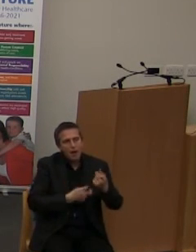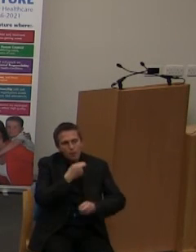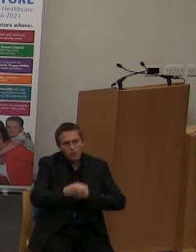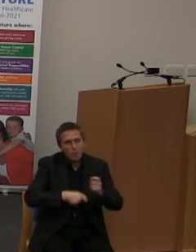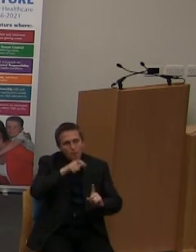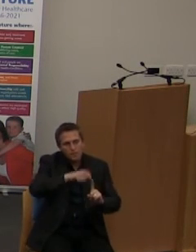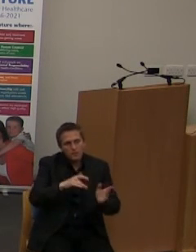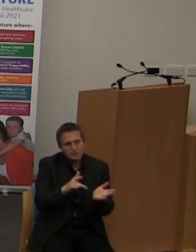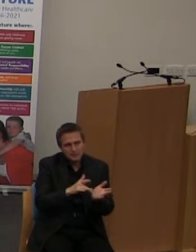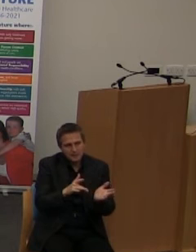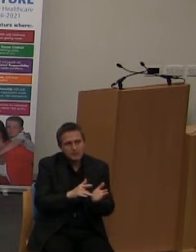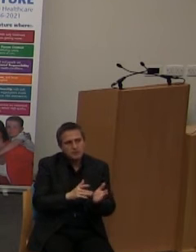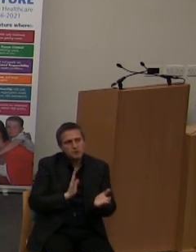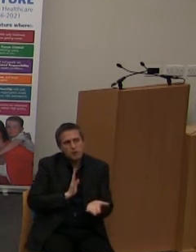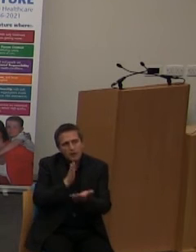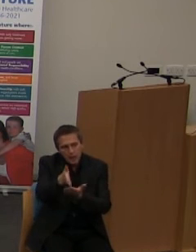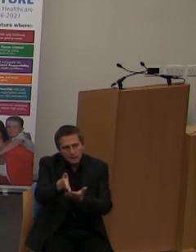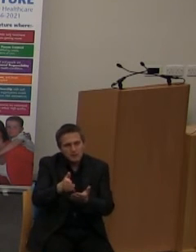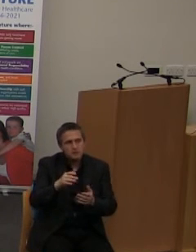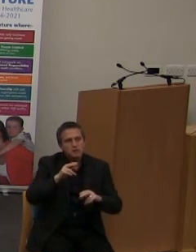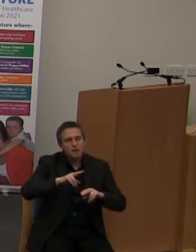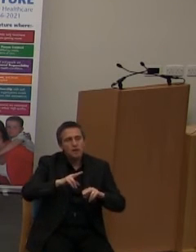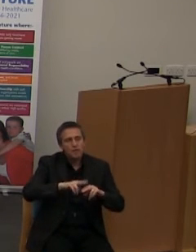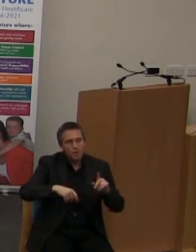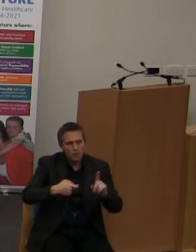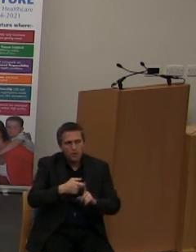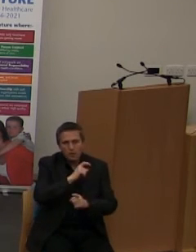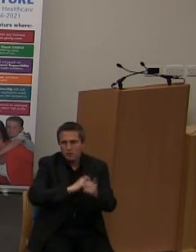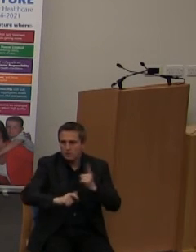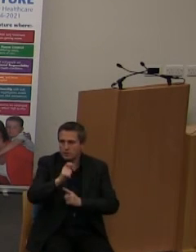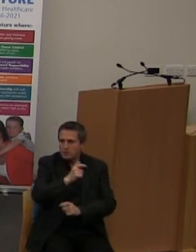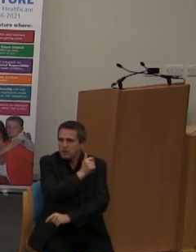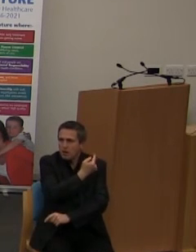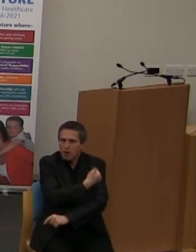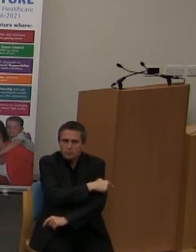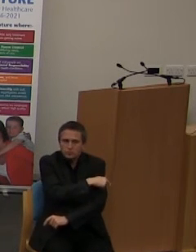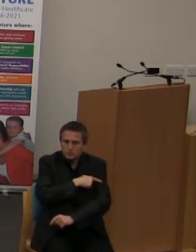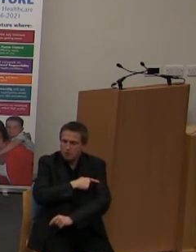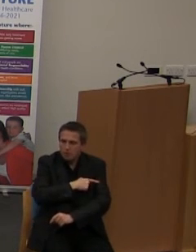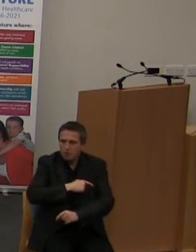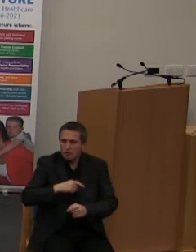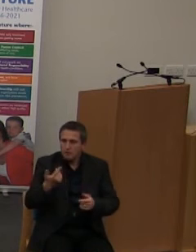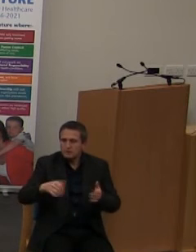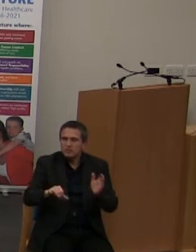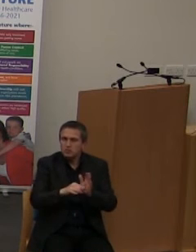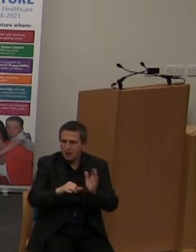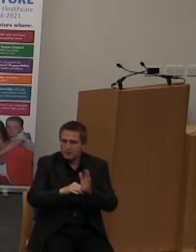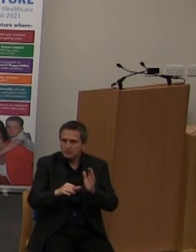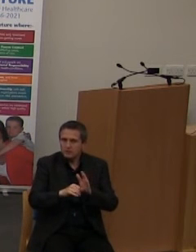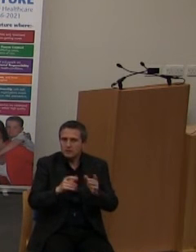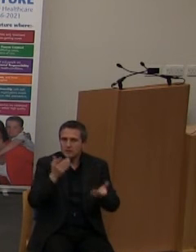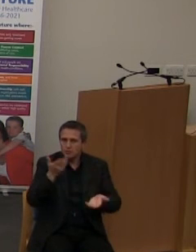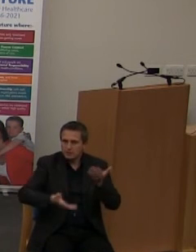access to Falkirk Community Hospital. I'm not sure if any of the other team members want to contribute to that. But it is a difficult one in terms of trying to